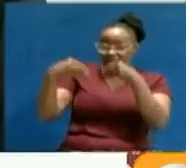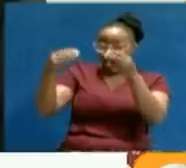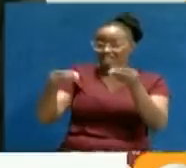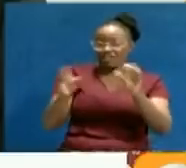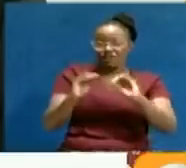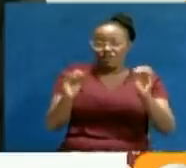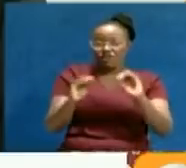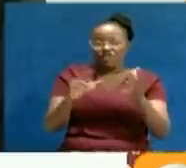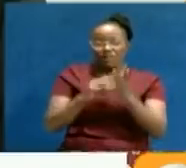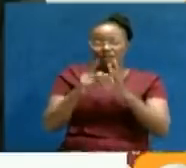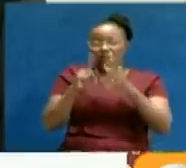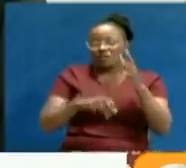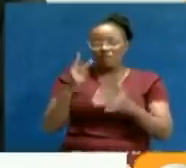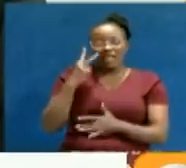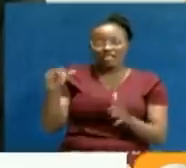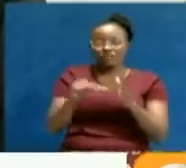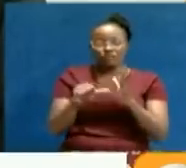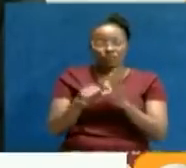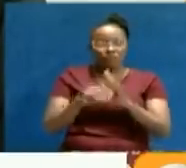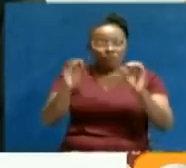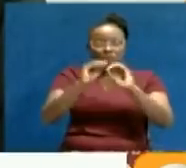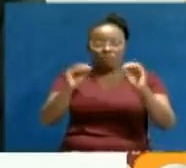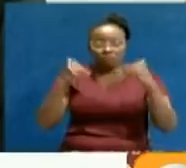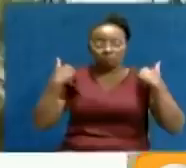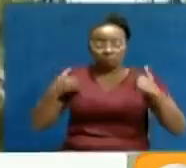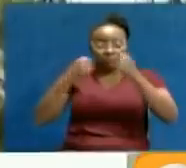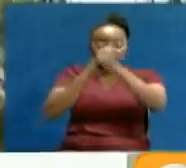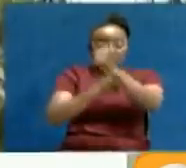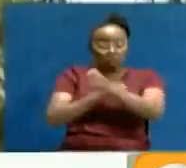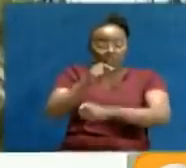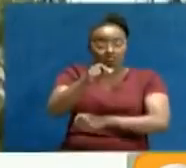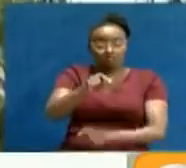And so I see no problem at all me supporting her.